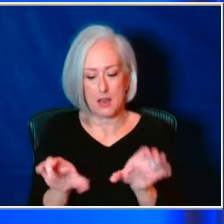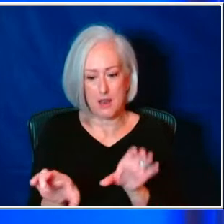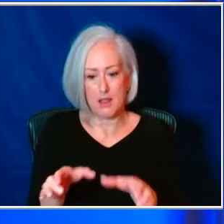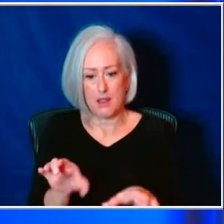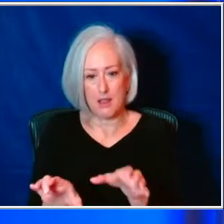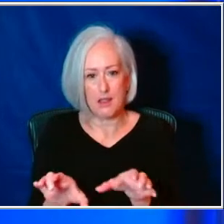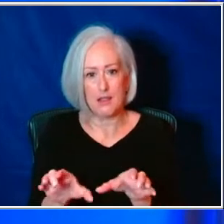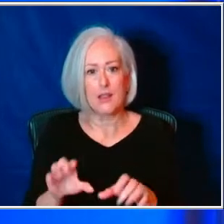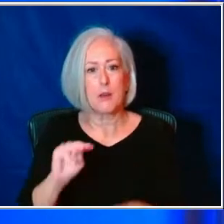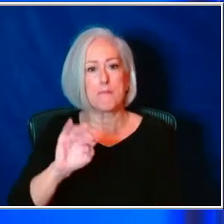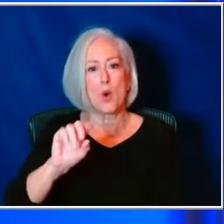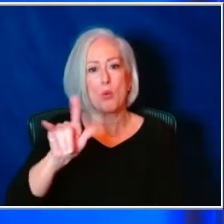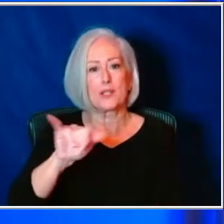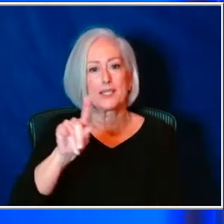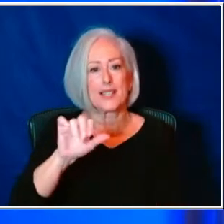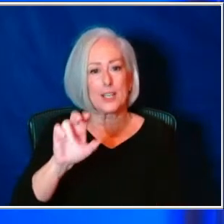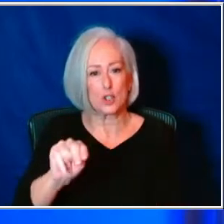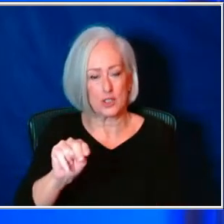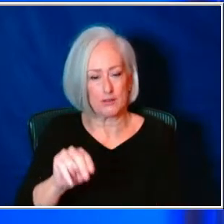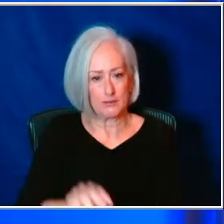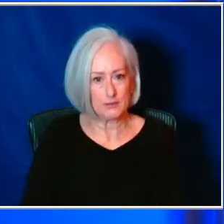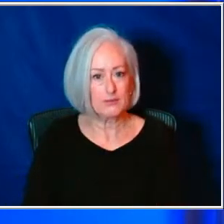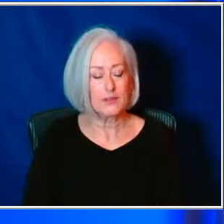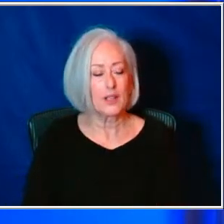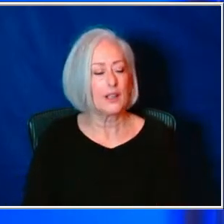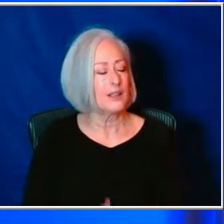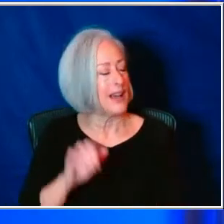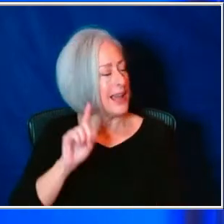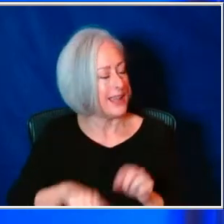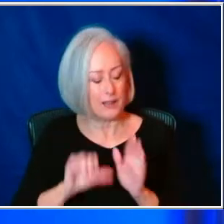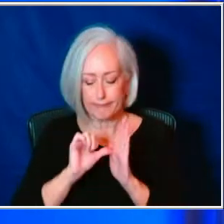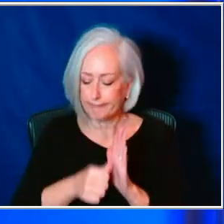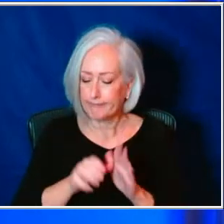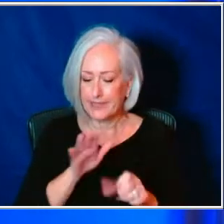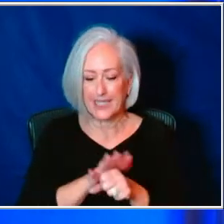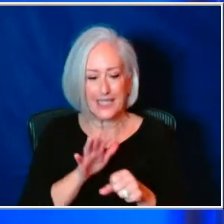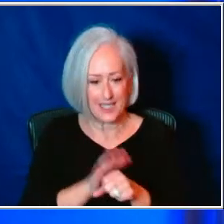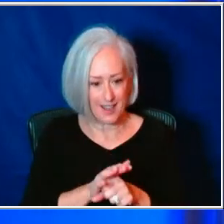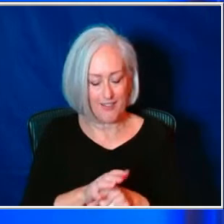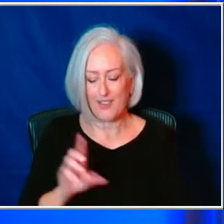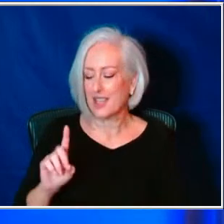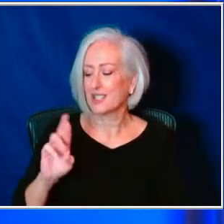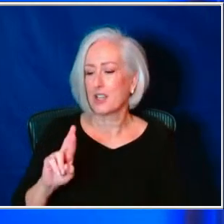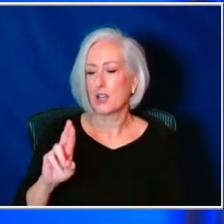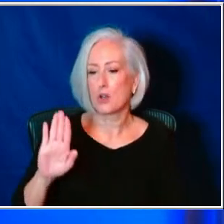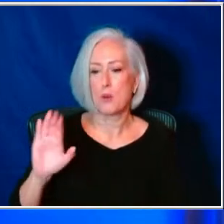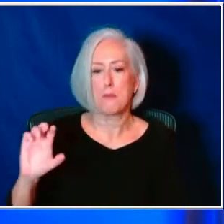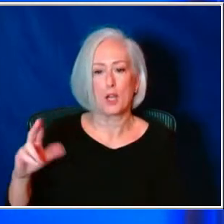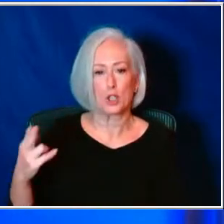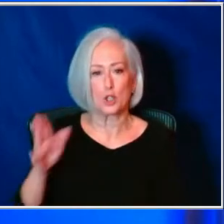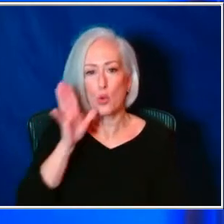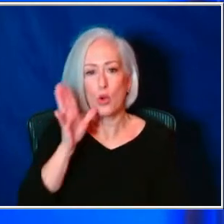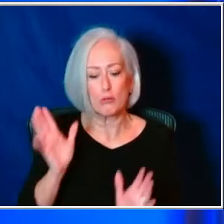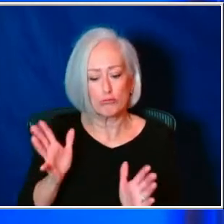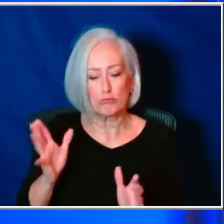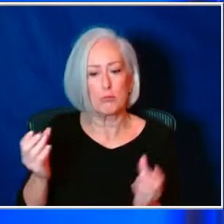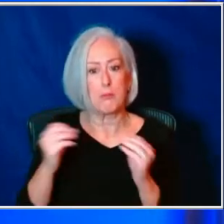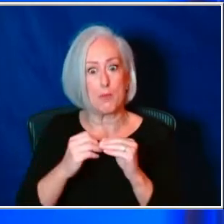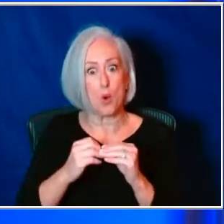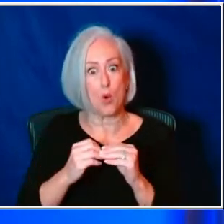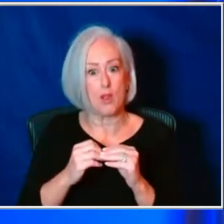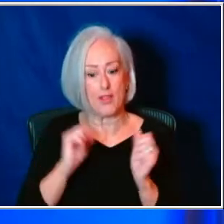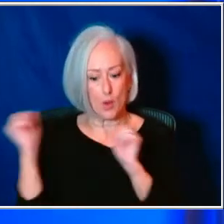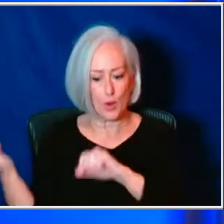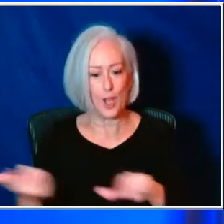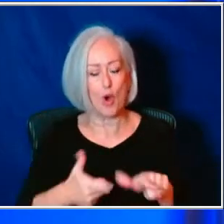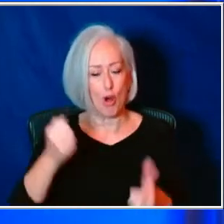other participant on the panel, Dr. Bunch here, will talk a lot about, and we all very much are in approval and